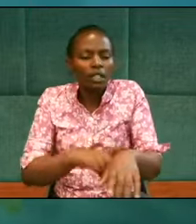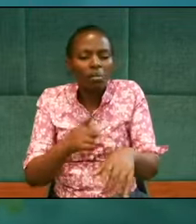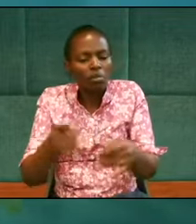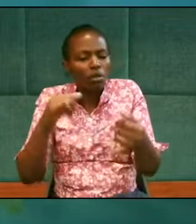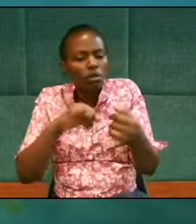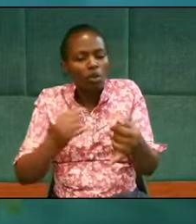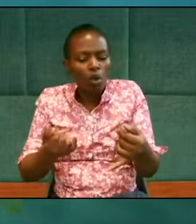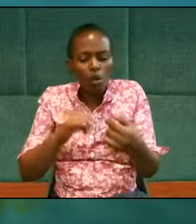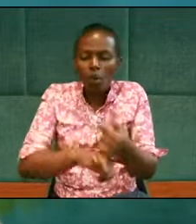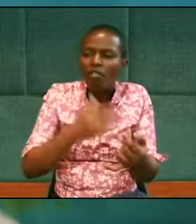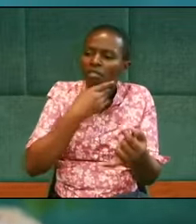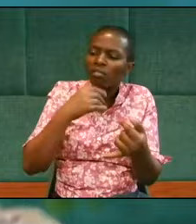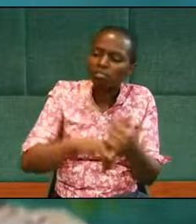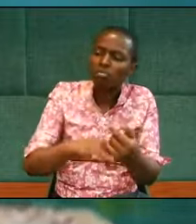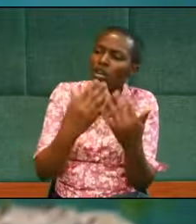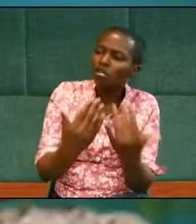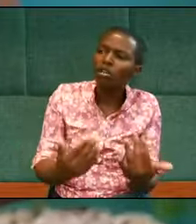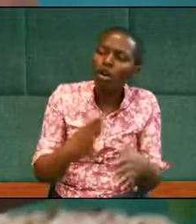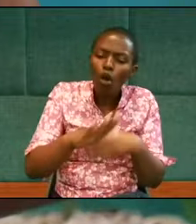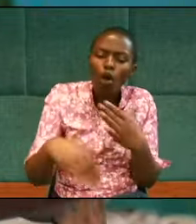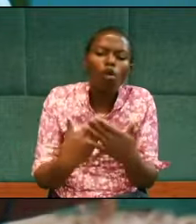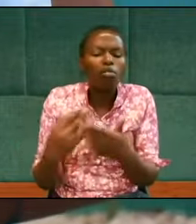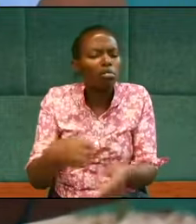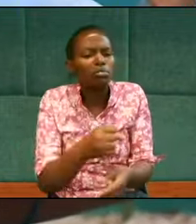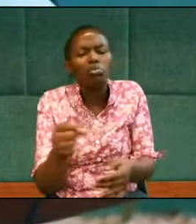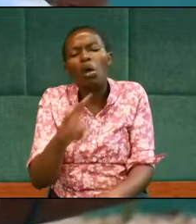husband, children, expectation of society,